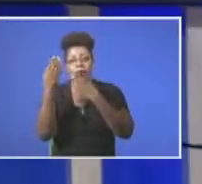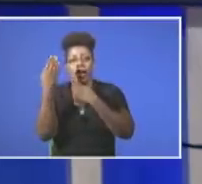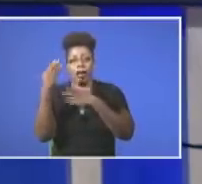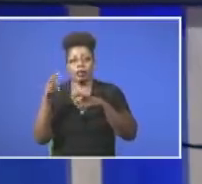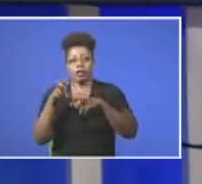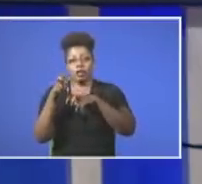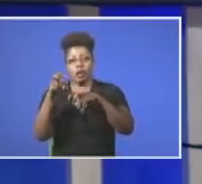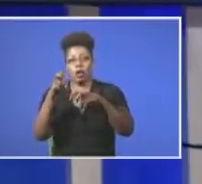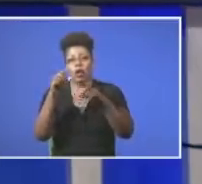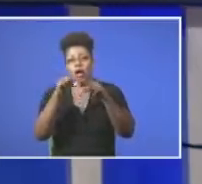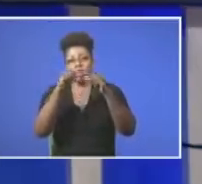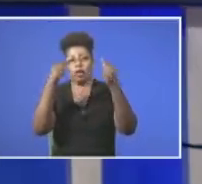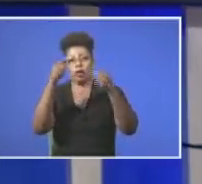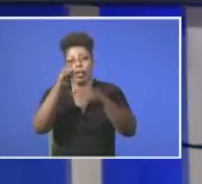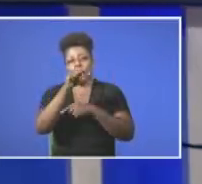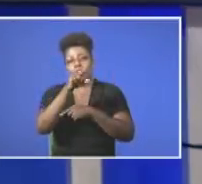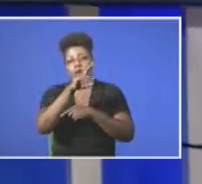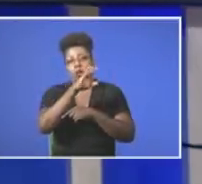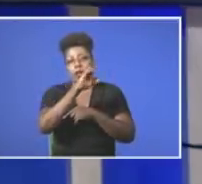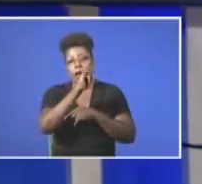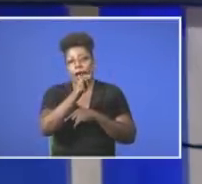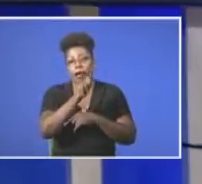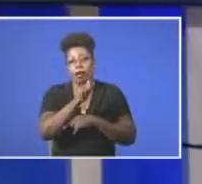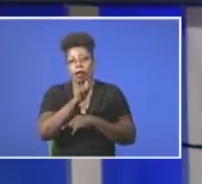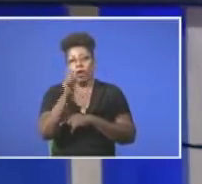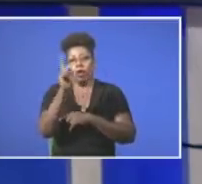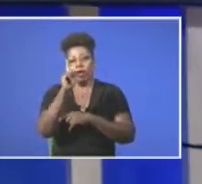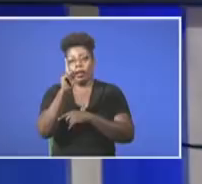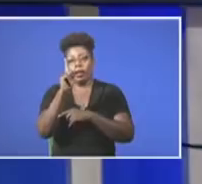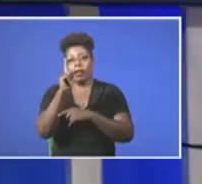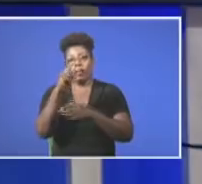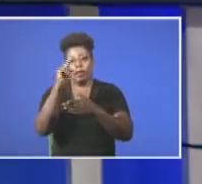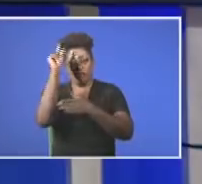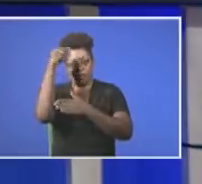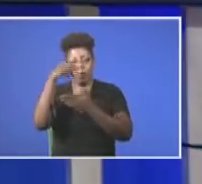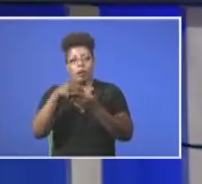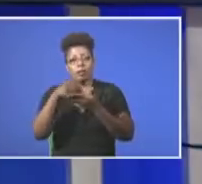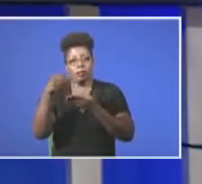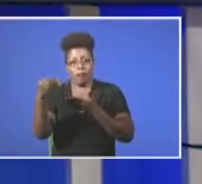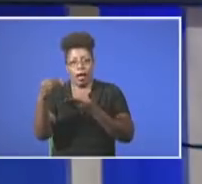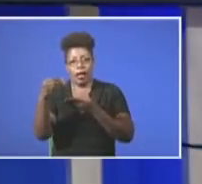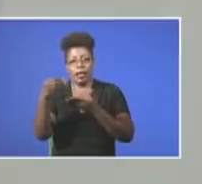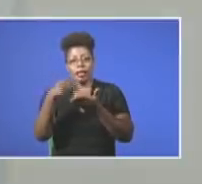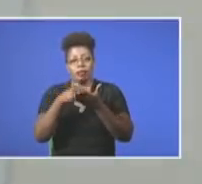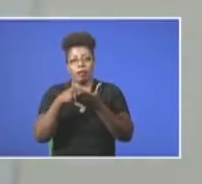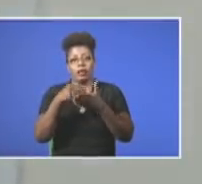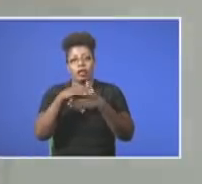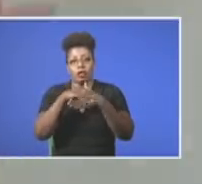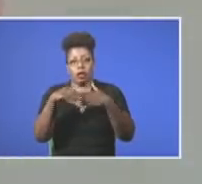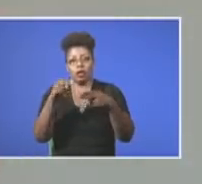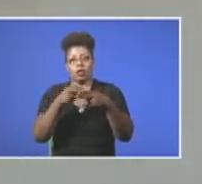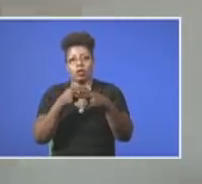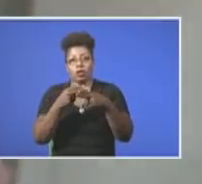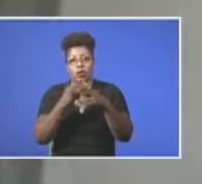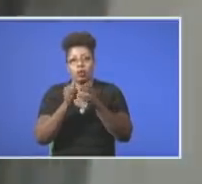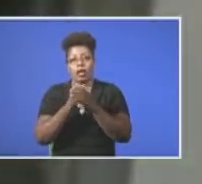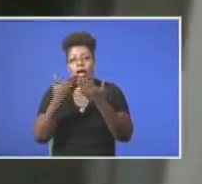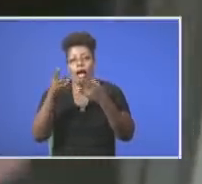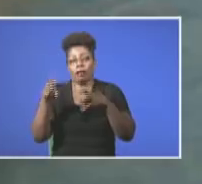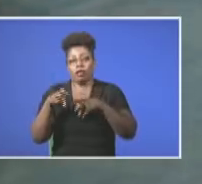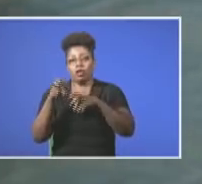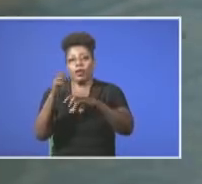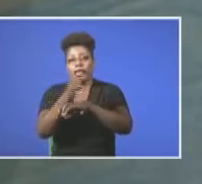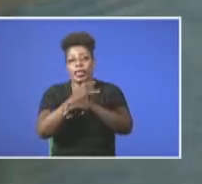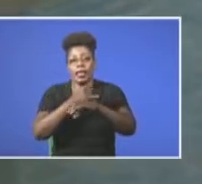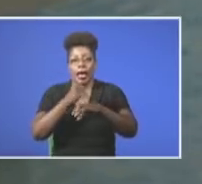the Grand Lucayan Resort in Lucayan, which the government will purchase at a multi-million-dollar price very soon. After his tour of the island, the Prime Minister